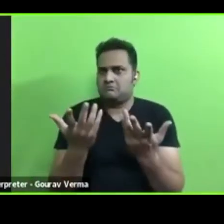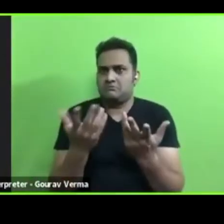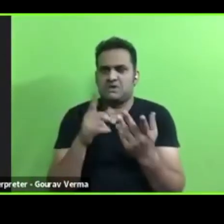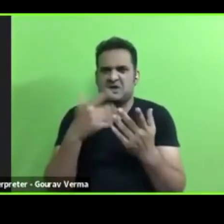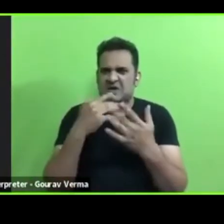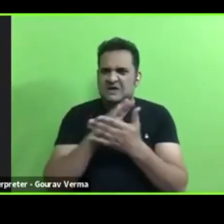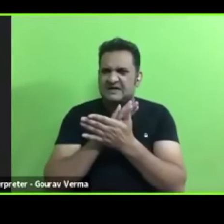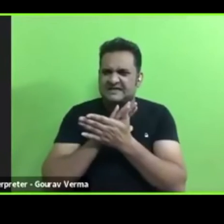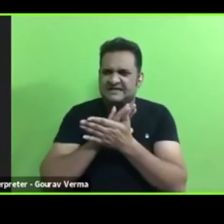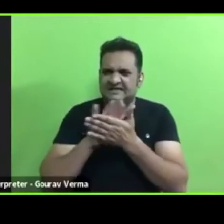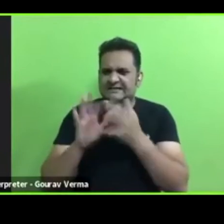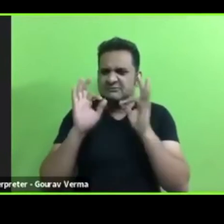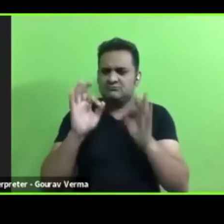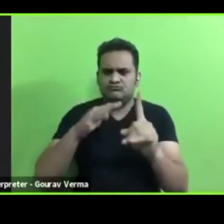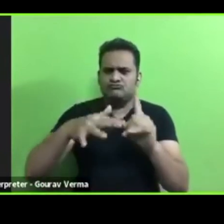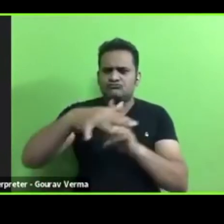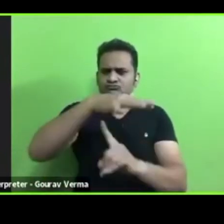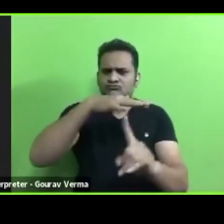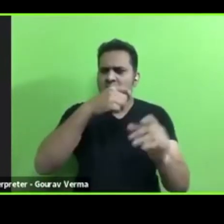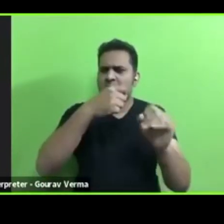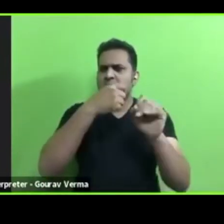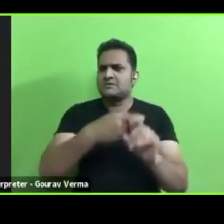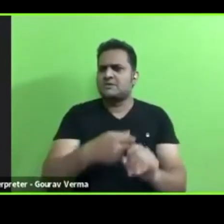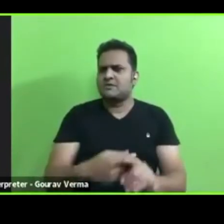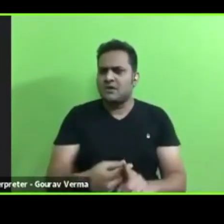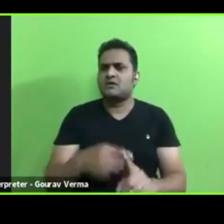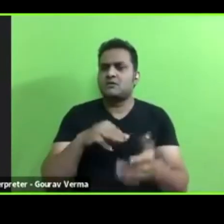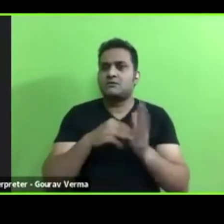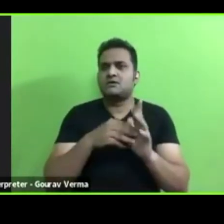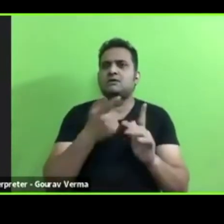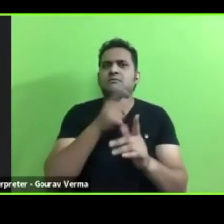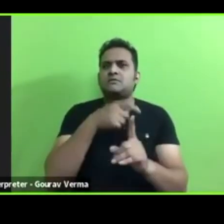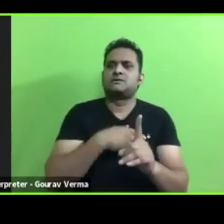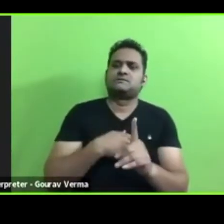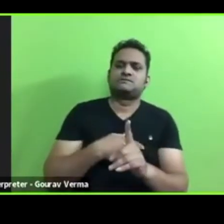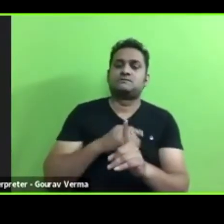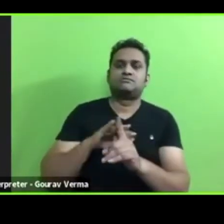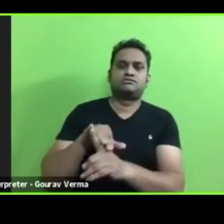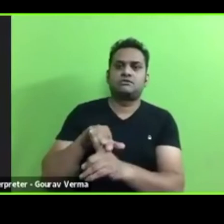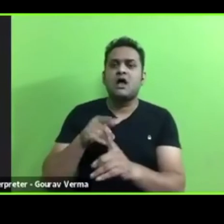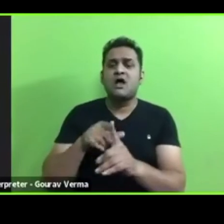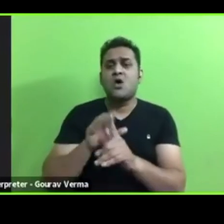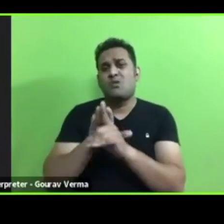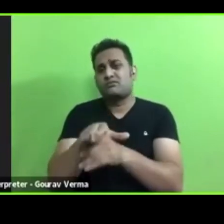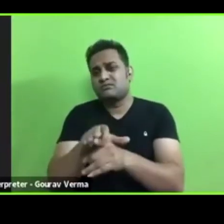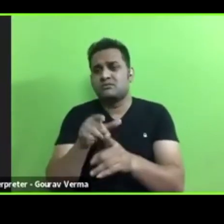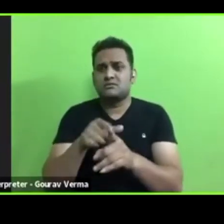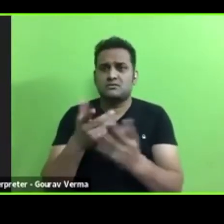purely socio-political expression which are discriminative intrinsically in their